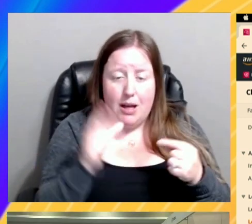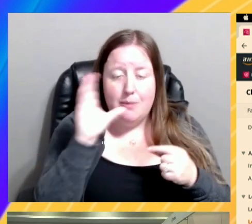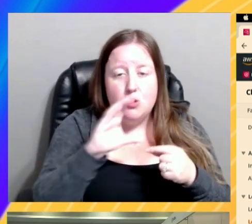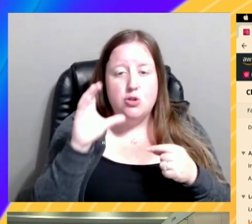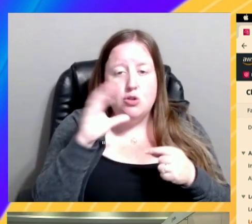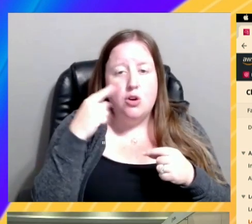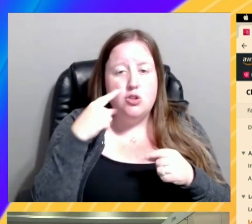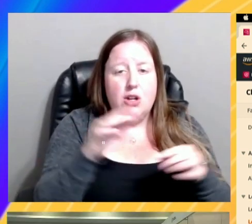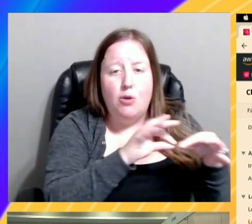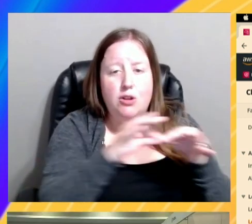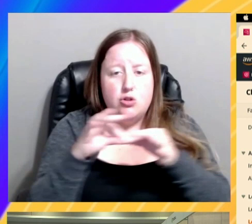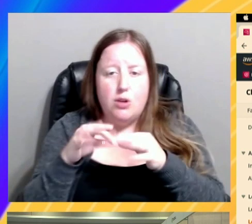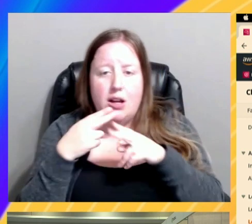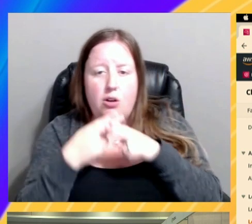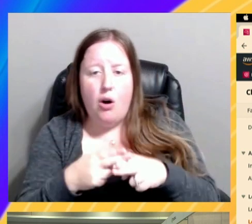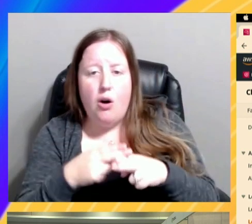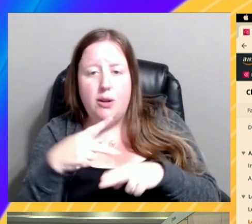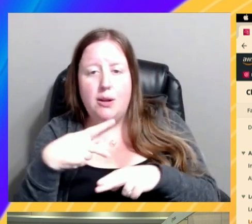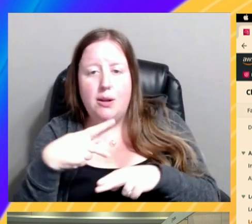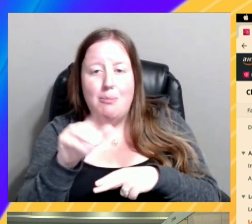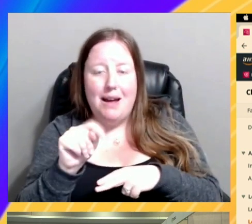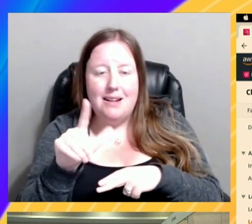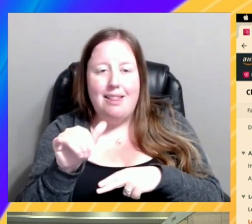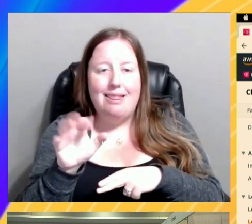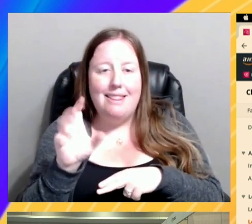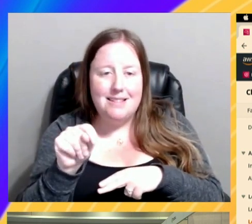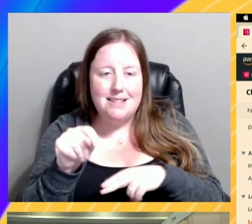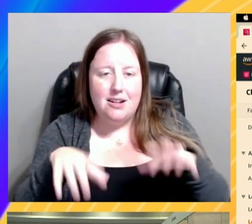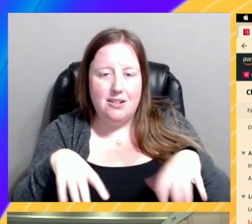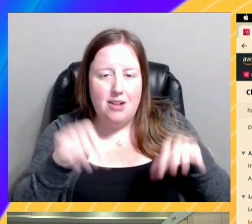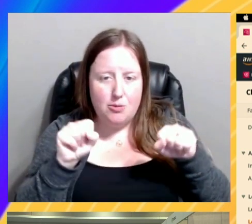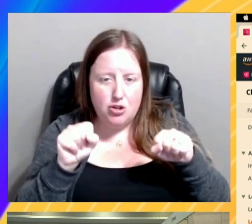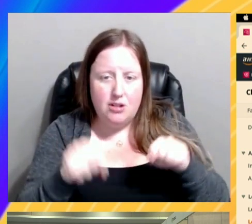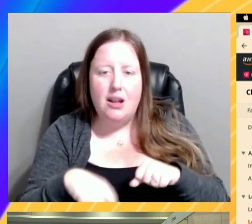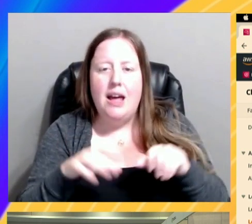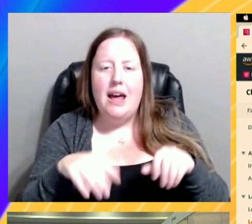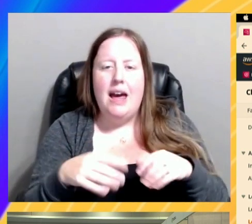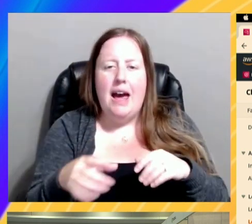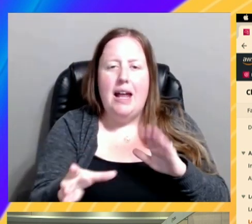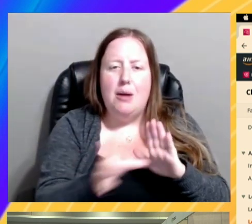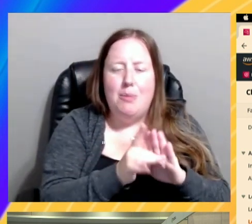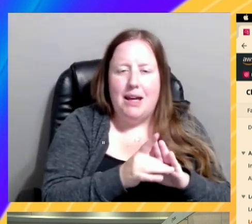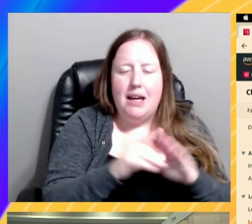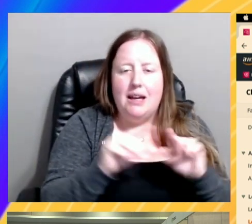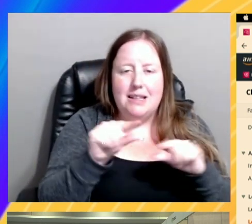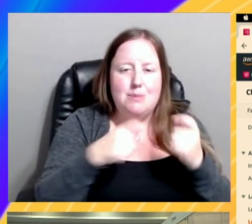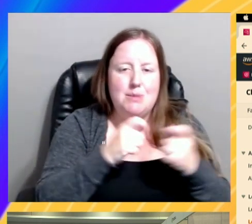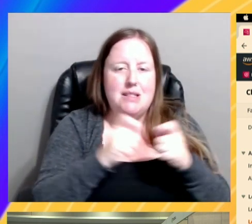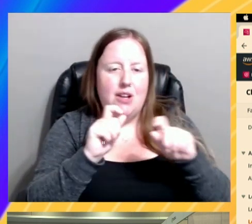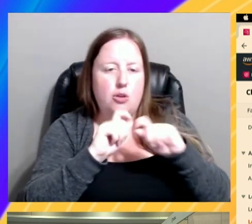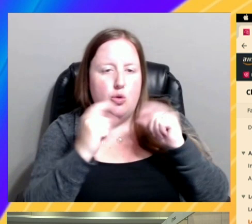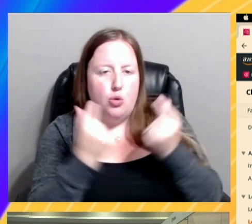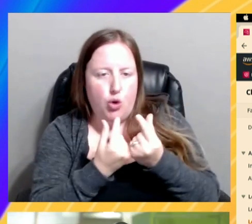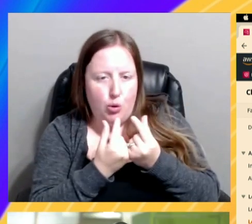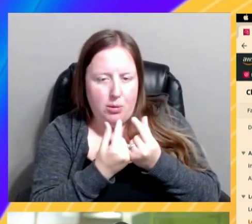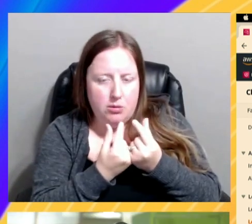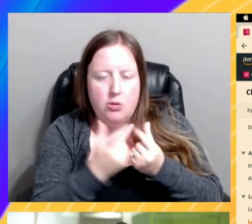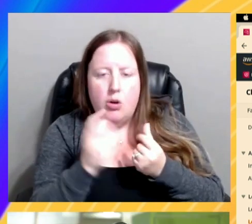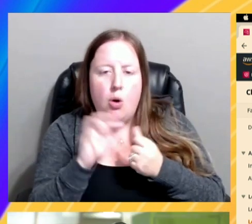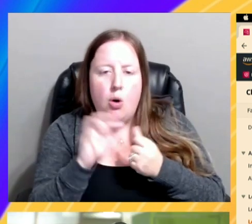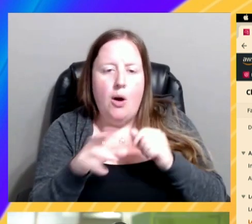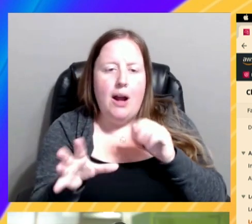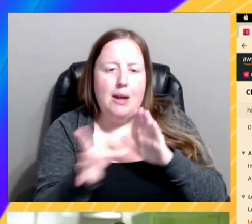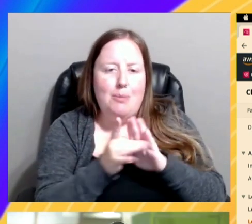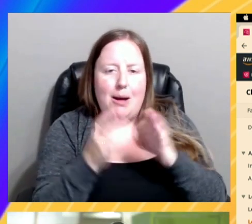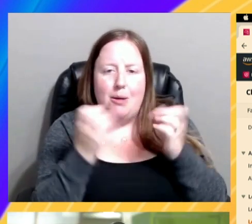list adoptions. Okay. And I'm choosing the log group here. So you can choose one log group, or from the drop down you can choose multiple log groups. Once you